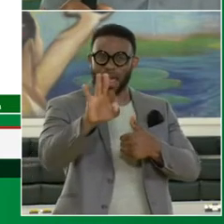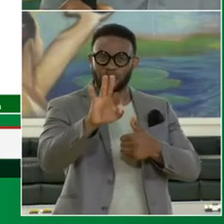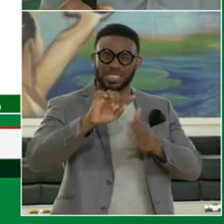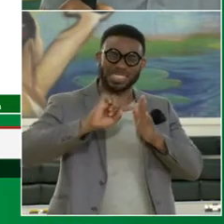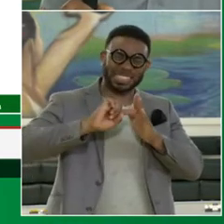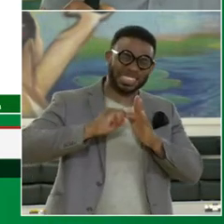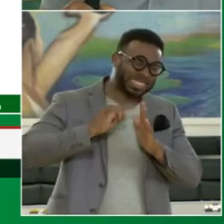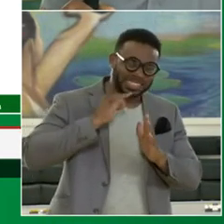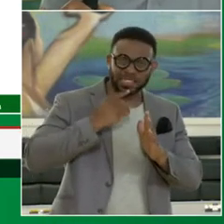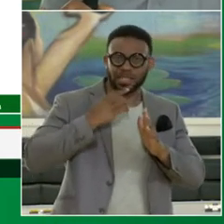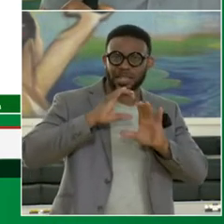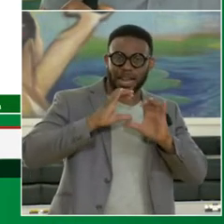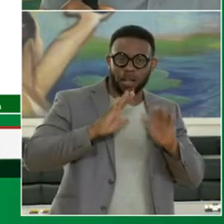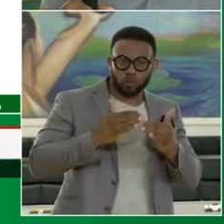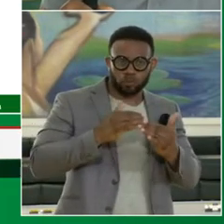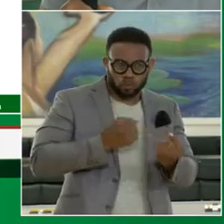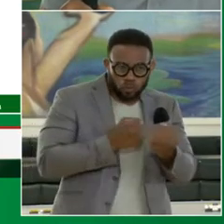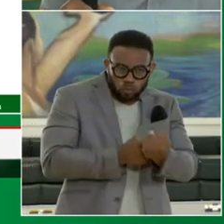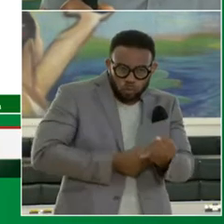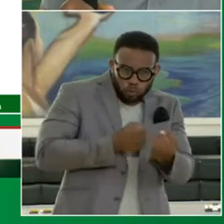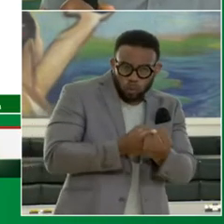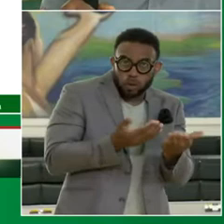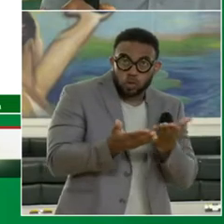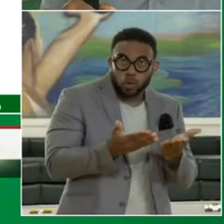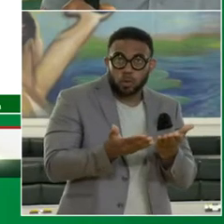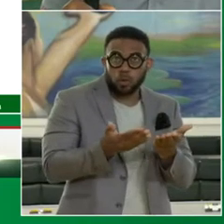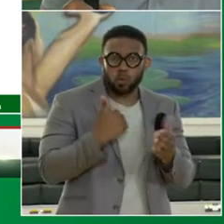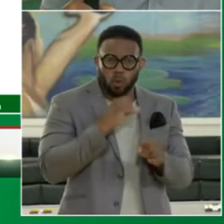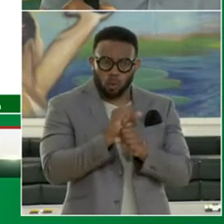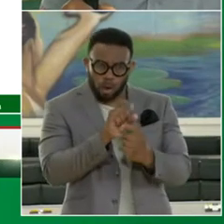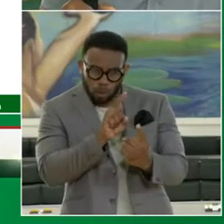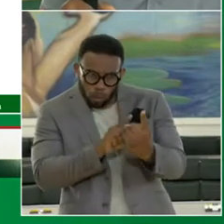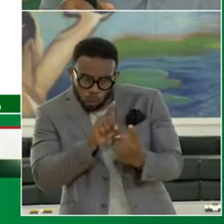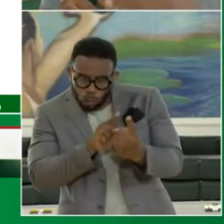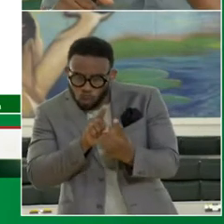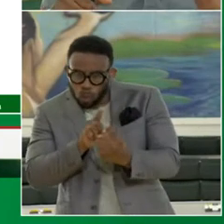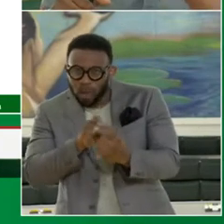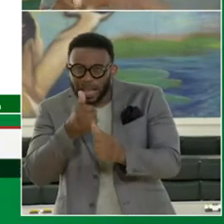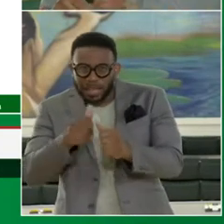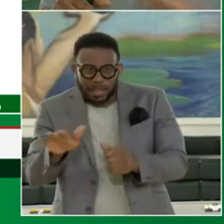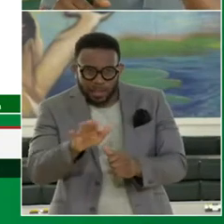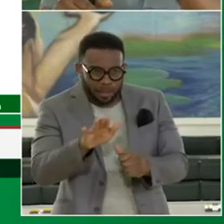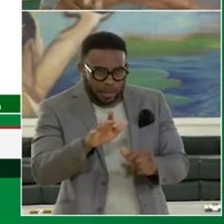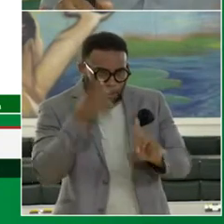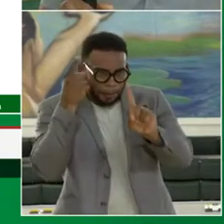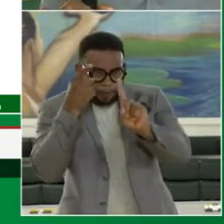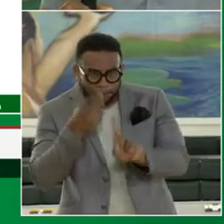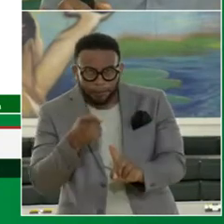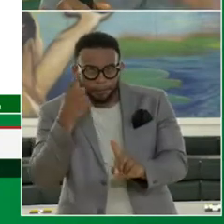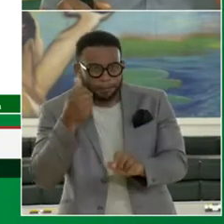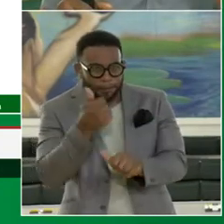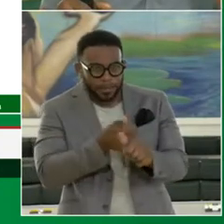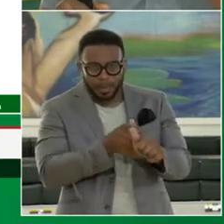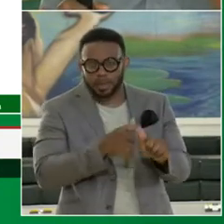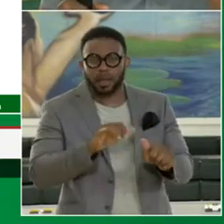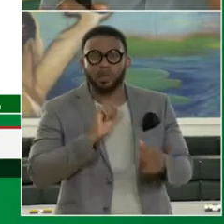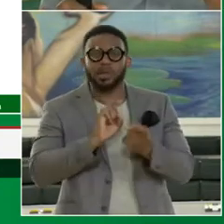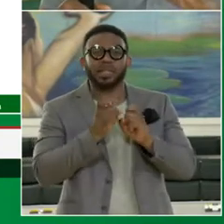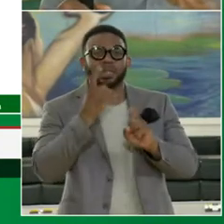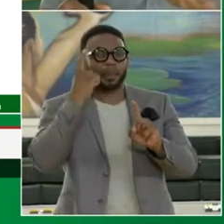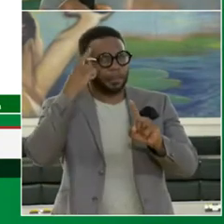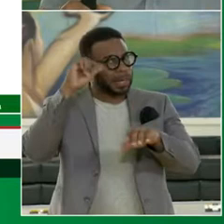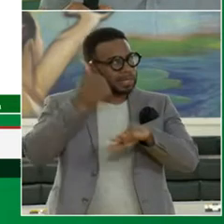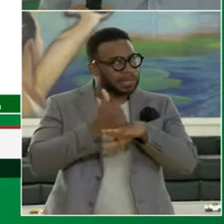intense classroom supports and services. We're working on each of the milestones the individual have, but we're changing the